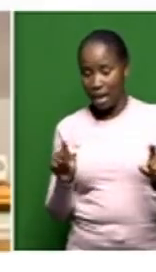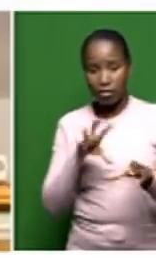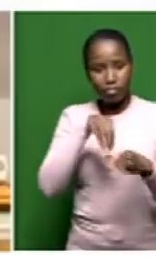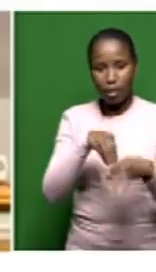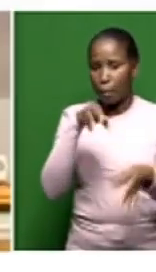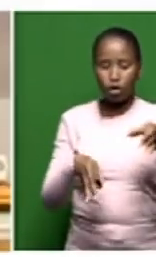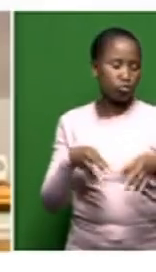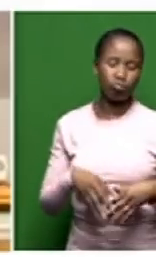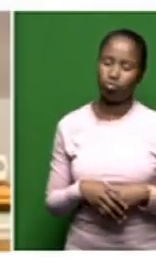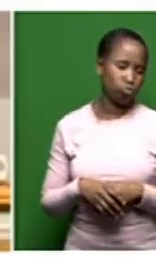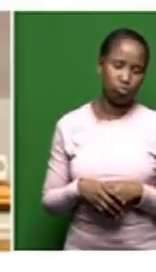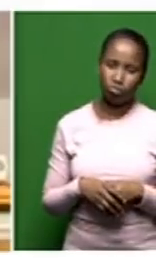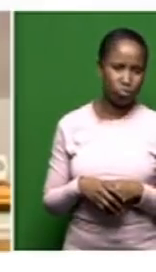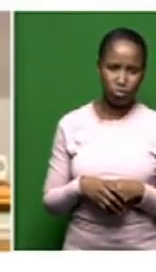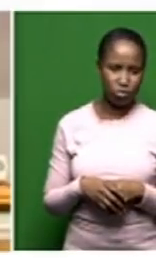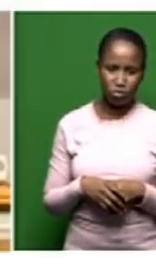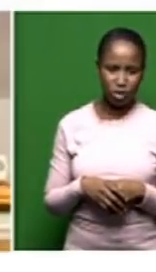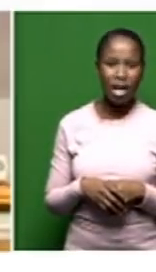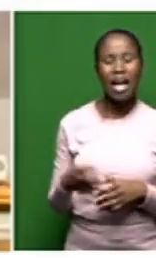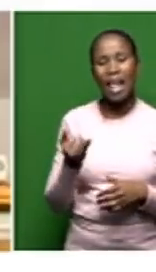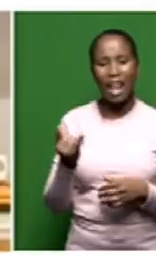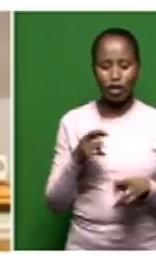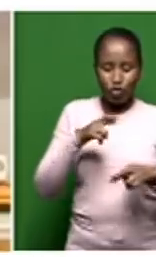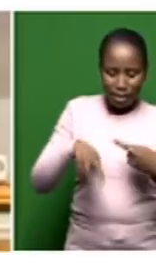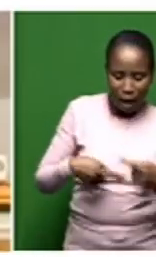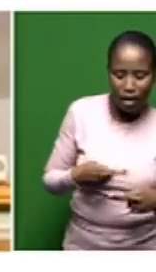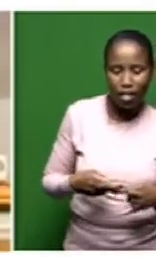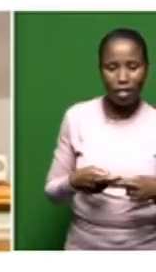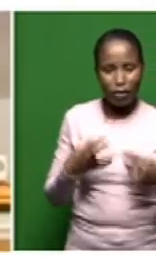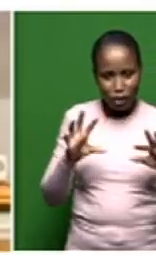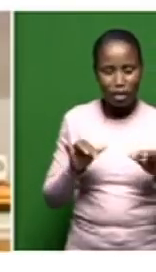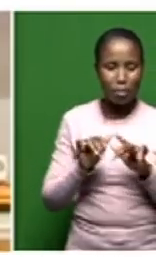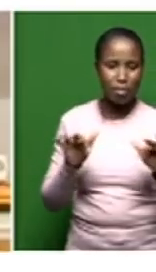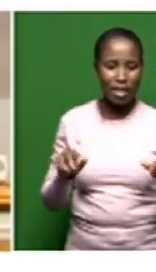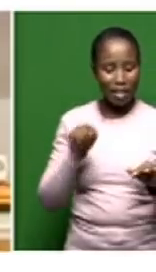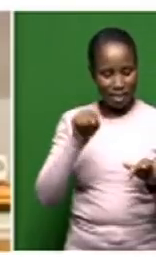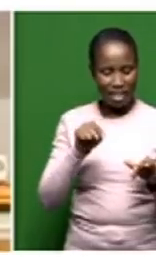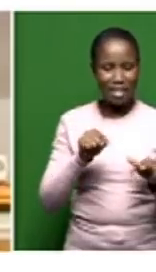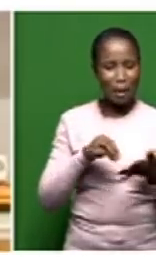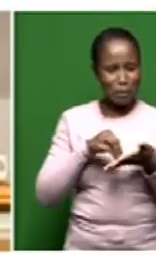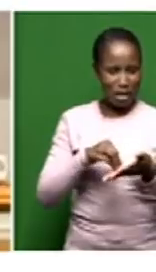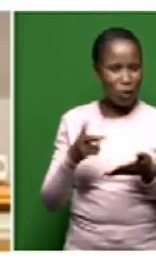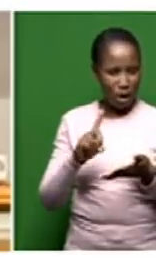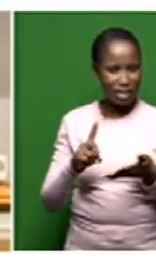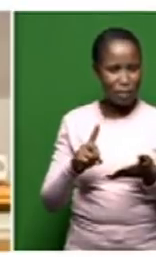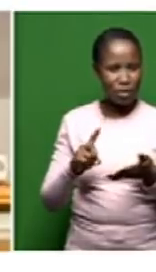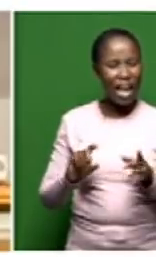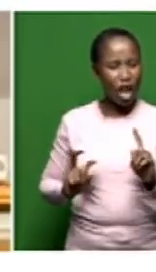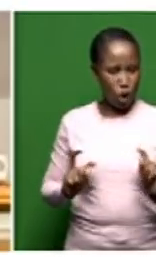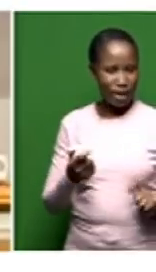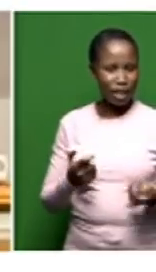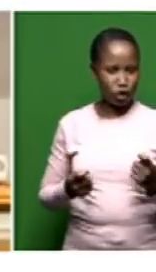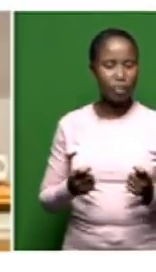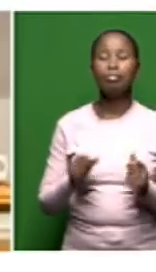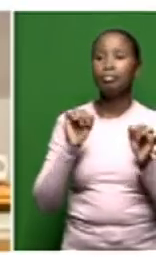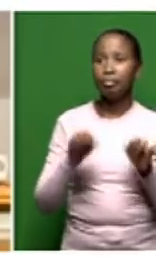not jaded and all sort of recycled people and so on. So that really brings an energy. Even if we had a